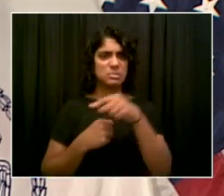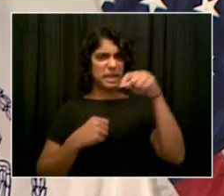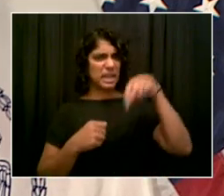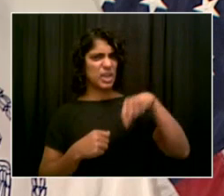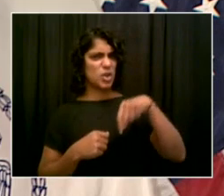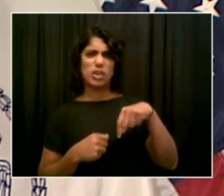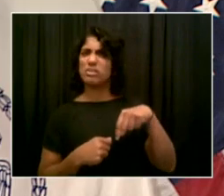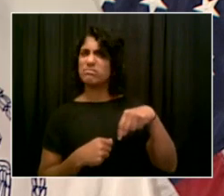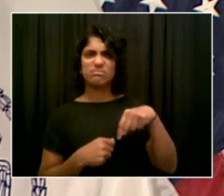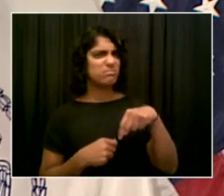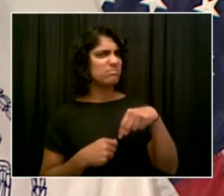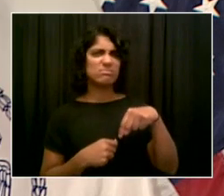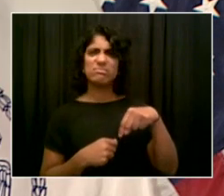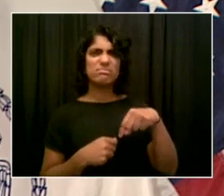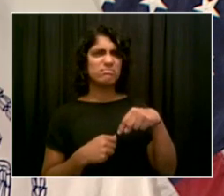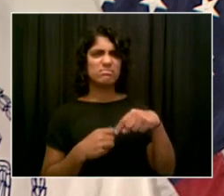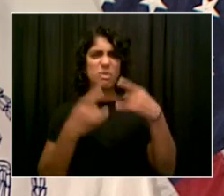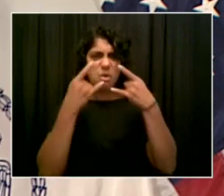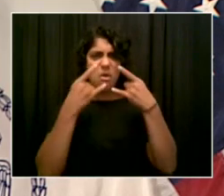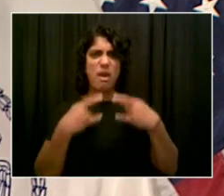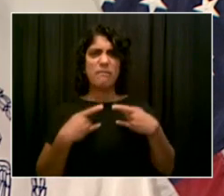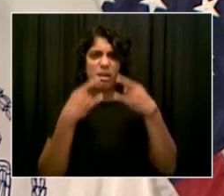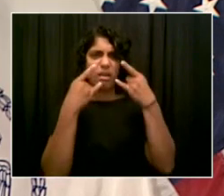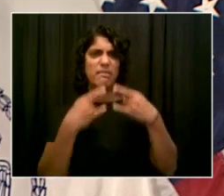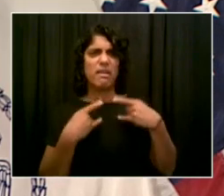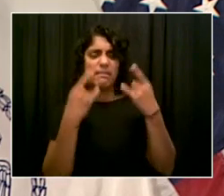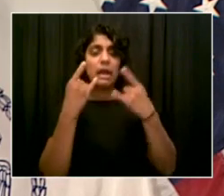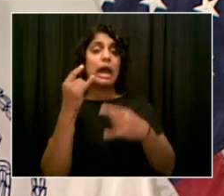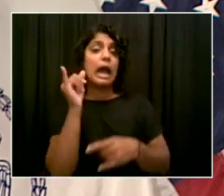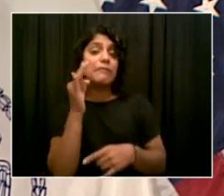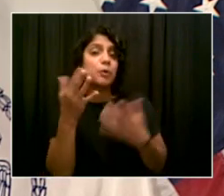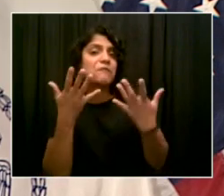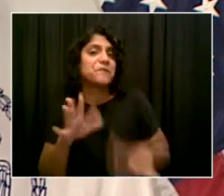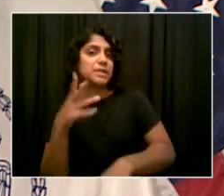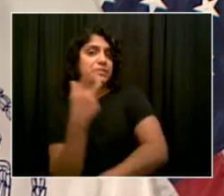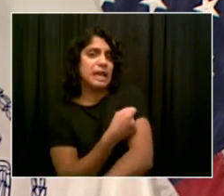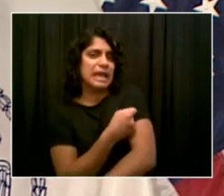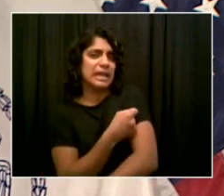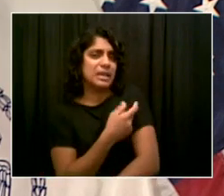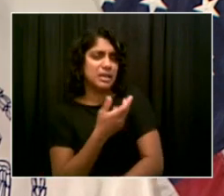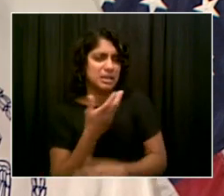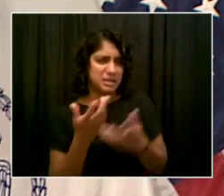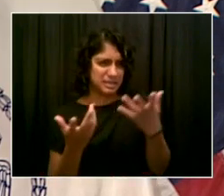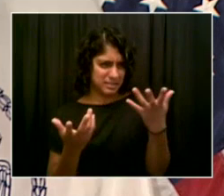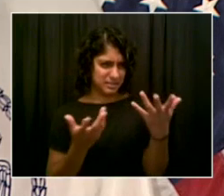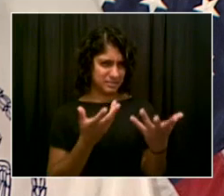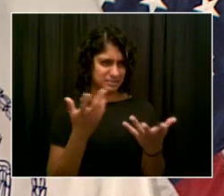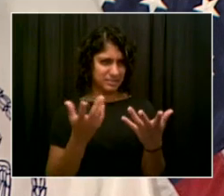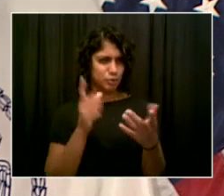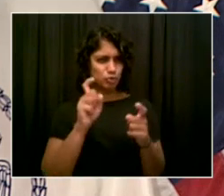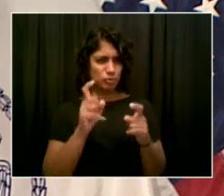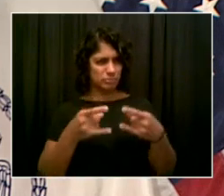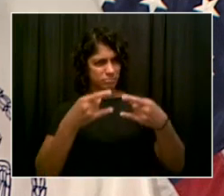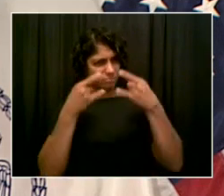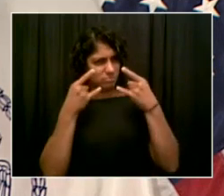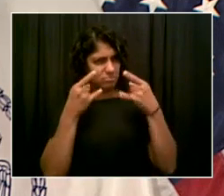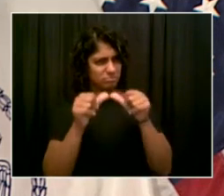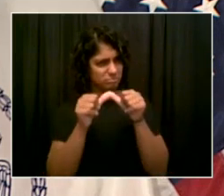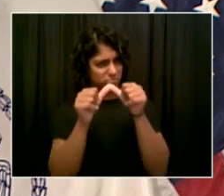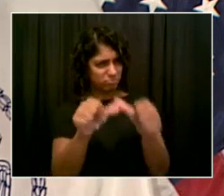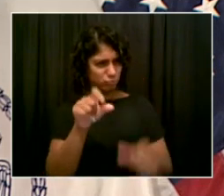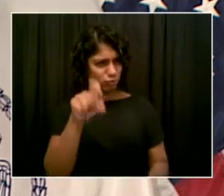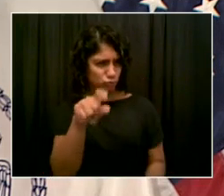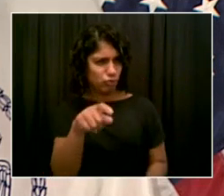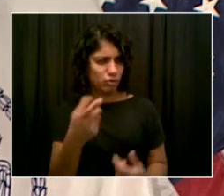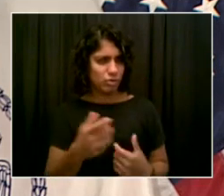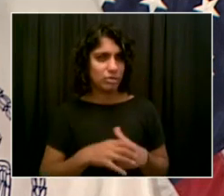out of an abundance of caution. I appreciate that. But right now, we're basing everything we're doing on the data.